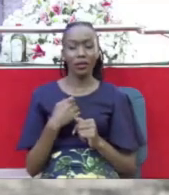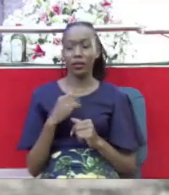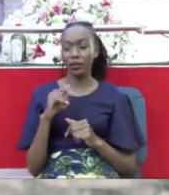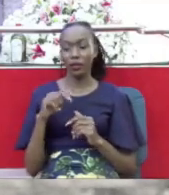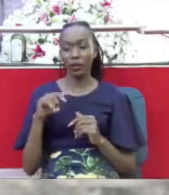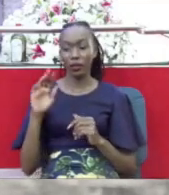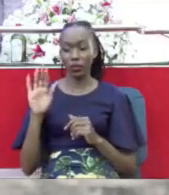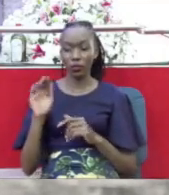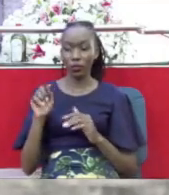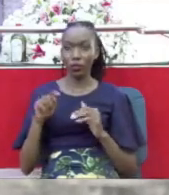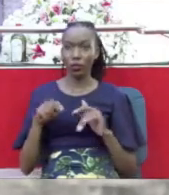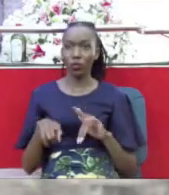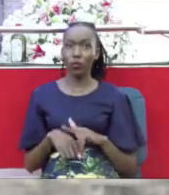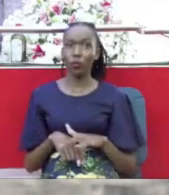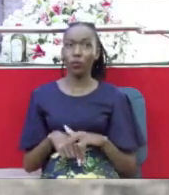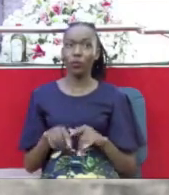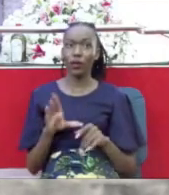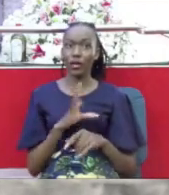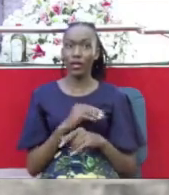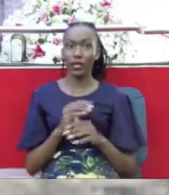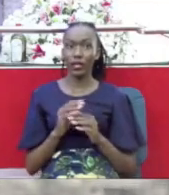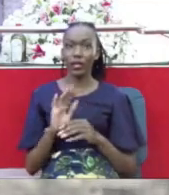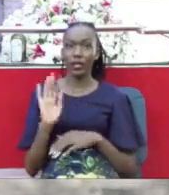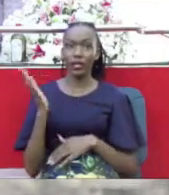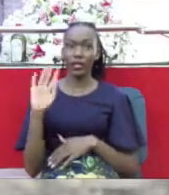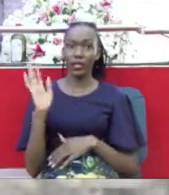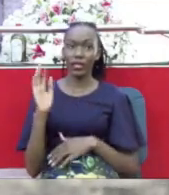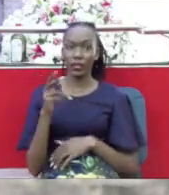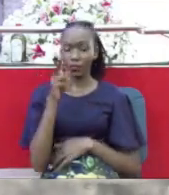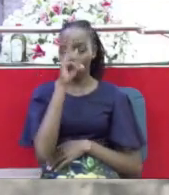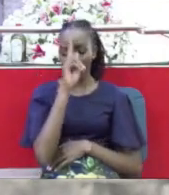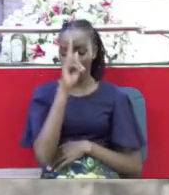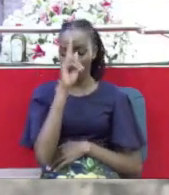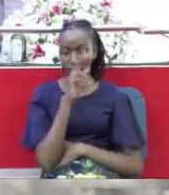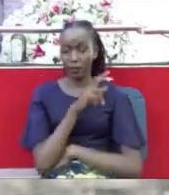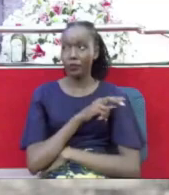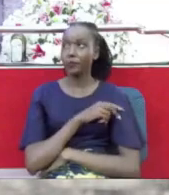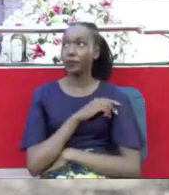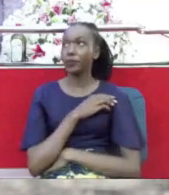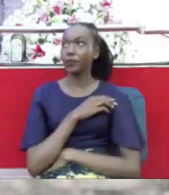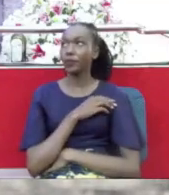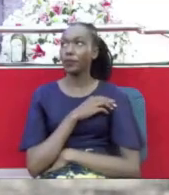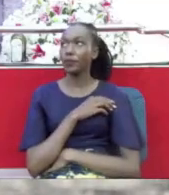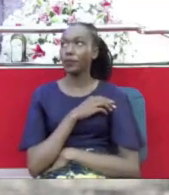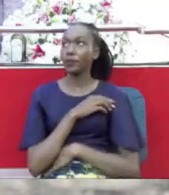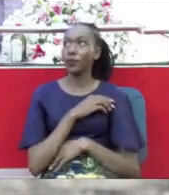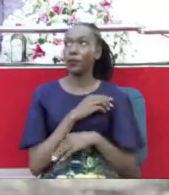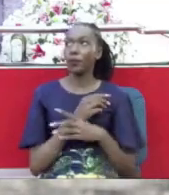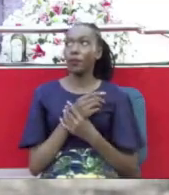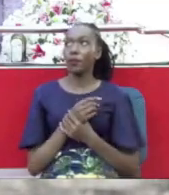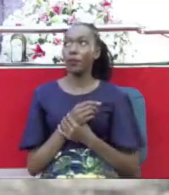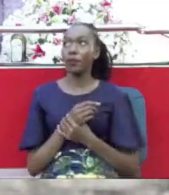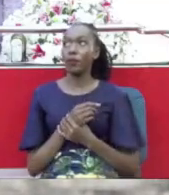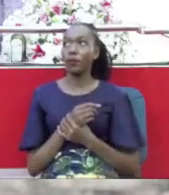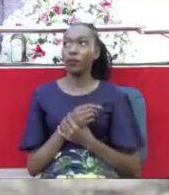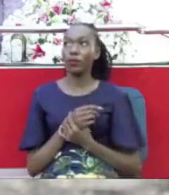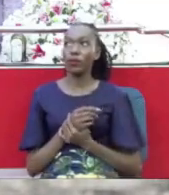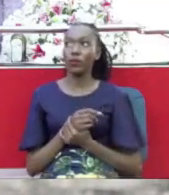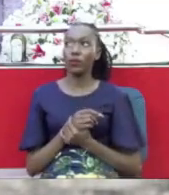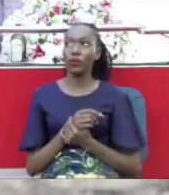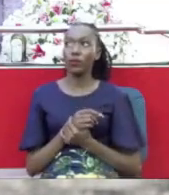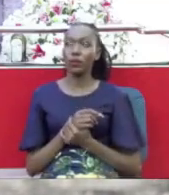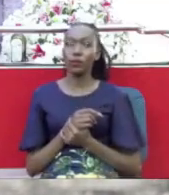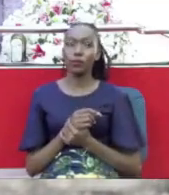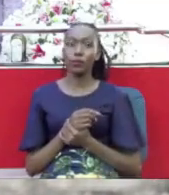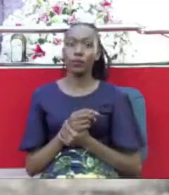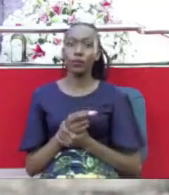barabara. Because from the top to the bottom they become my... Kuanzia juu chini wamekuwa marafiki wangu. That's an aside. Are we safe we say shauri yenu